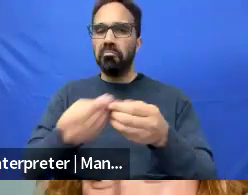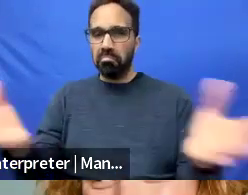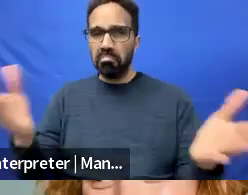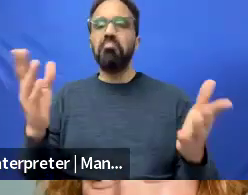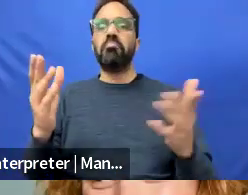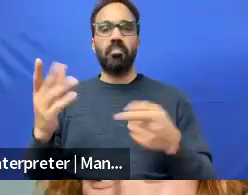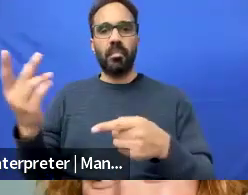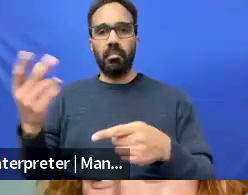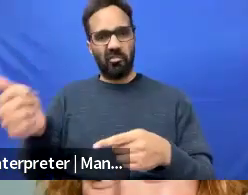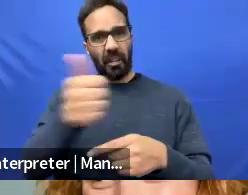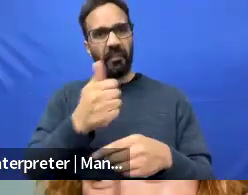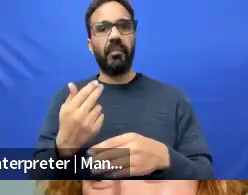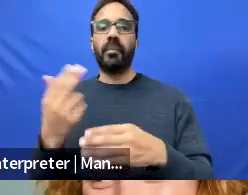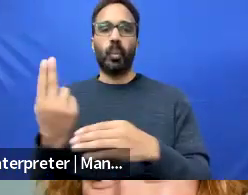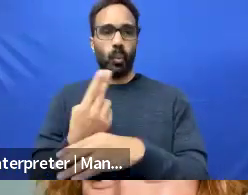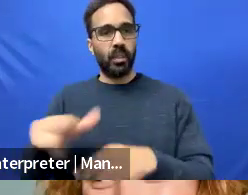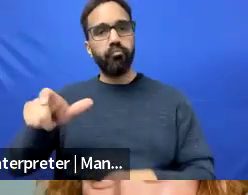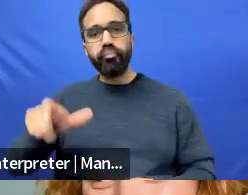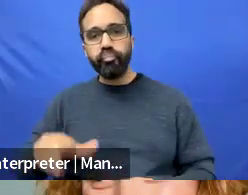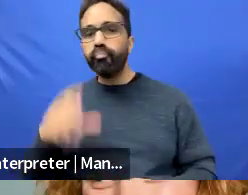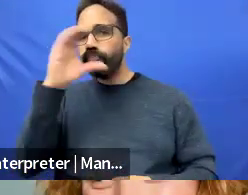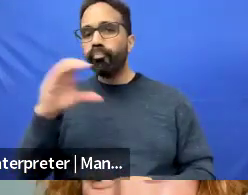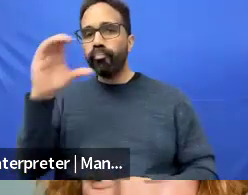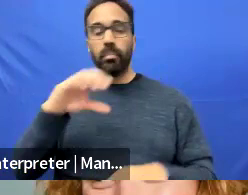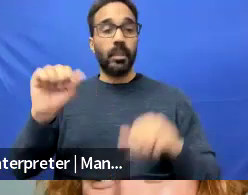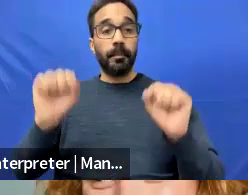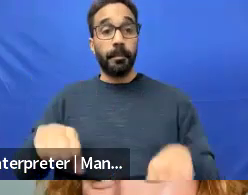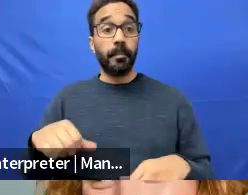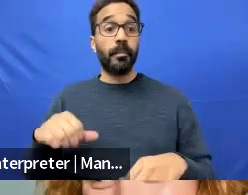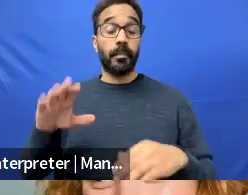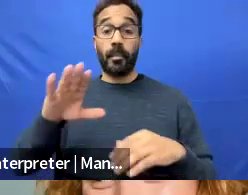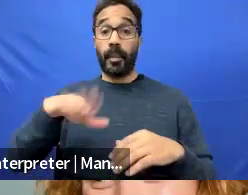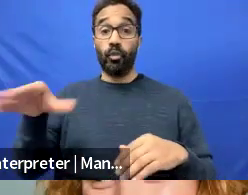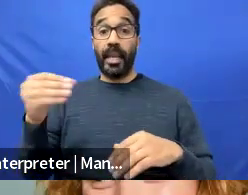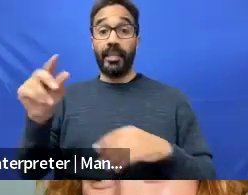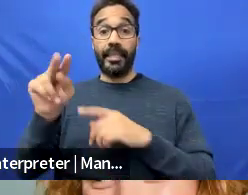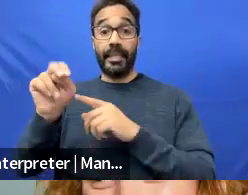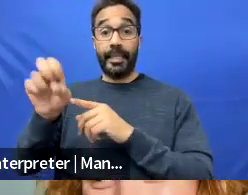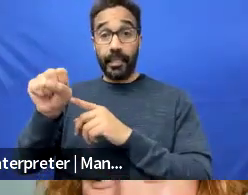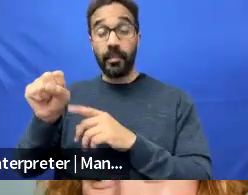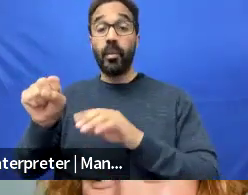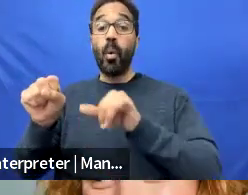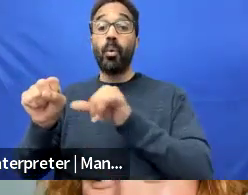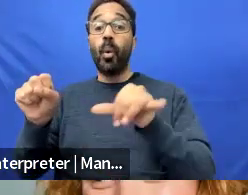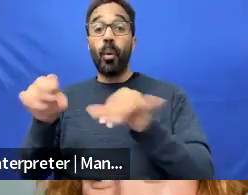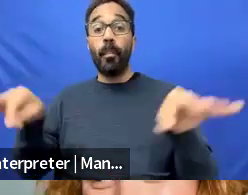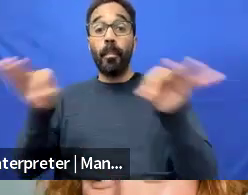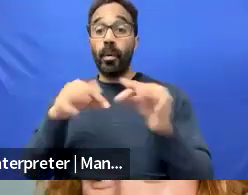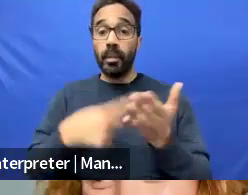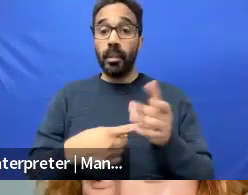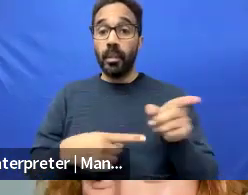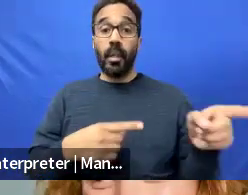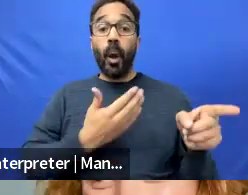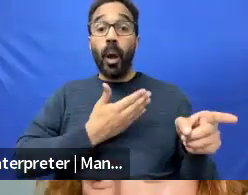links ready for you. So outside of children and teens, it's important to also talk about the uninsured and